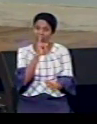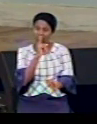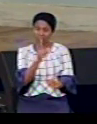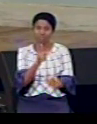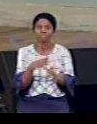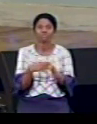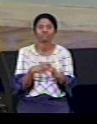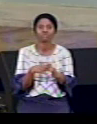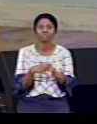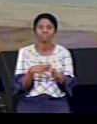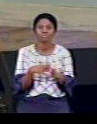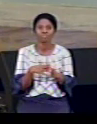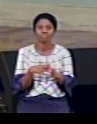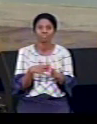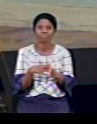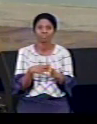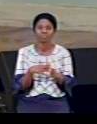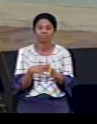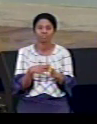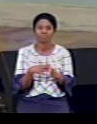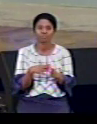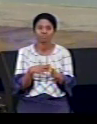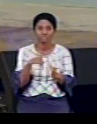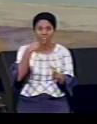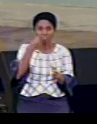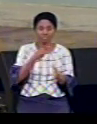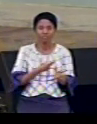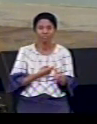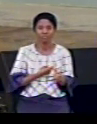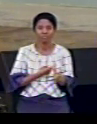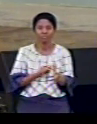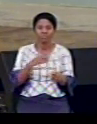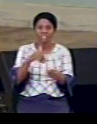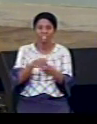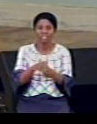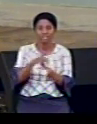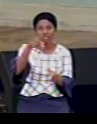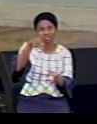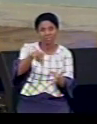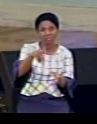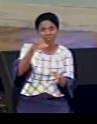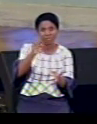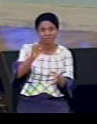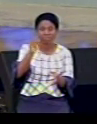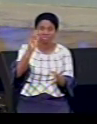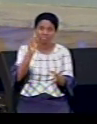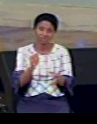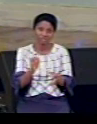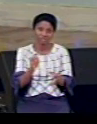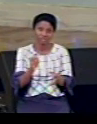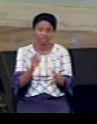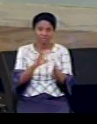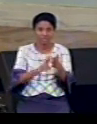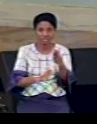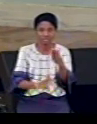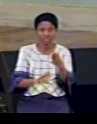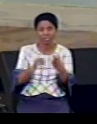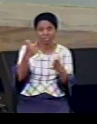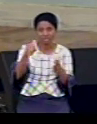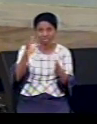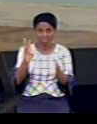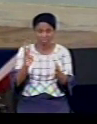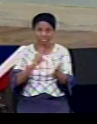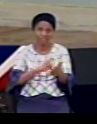reality. It tells us in Psalm 16, verse